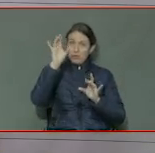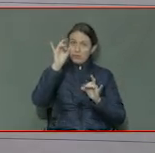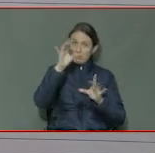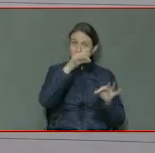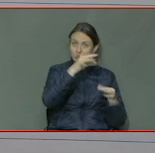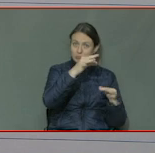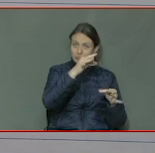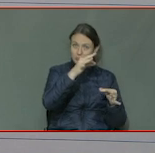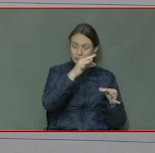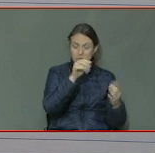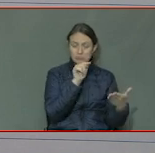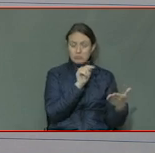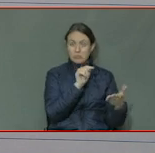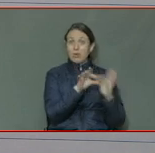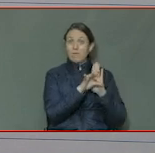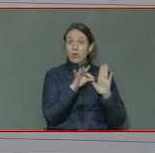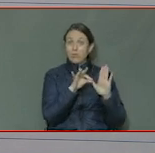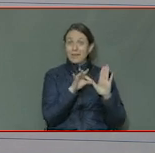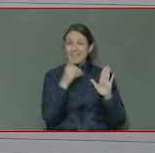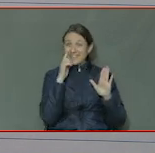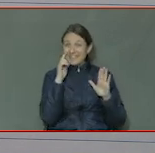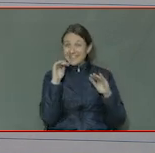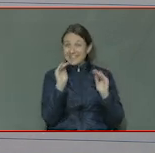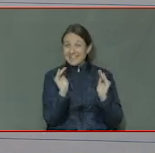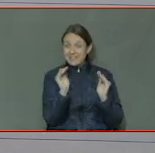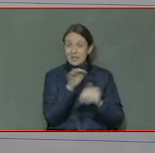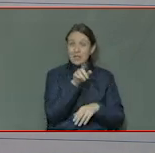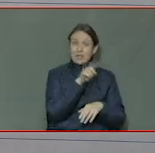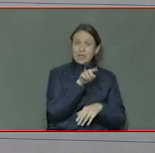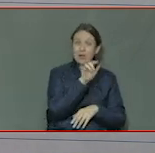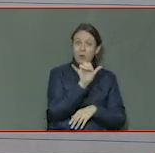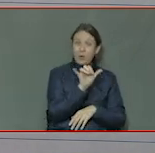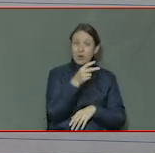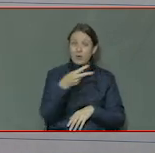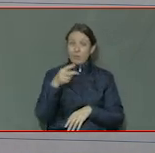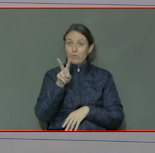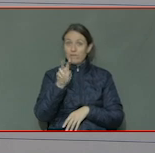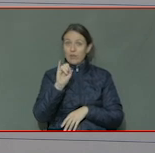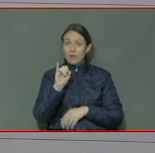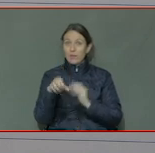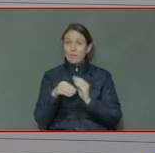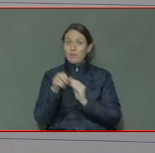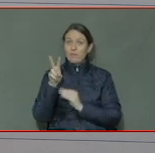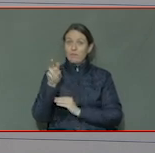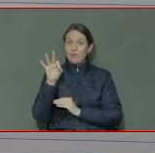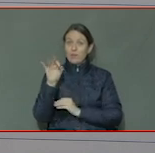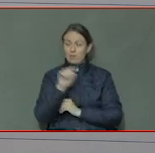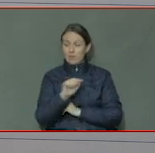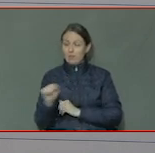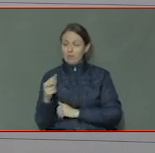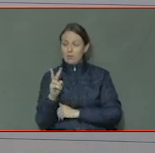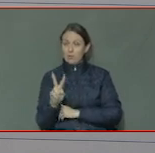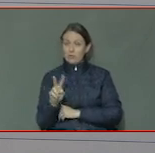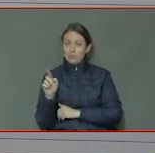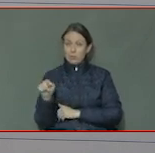sheet, that formula with the brackets, delta Y equals VI plus VF divided by 2 delta